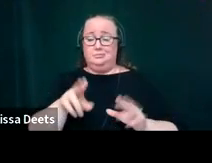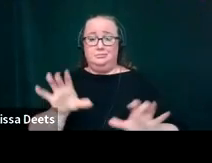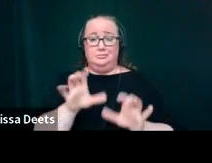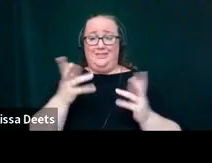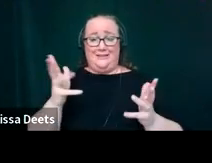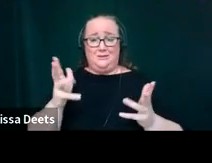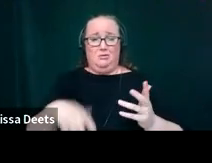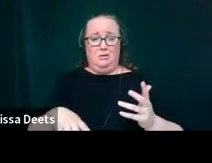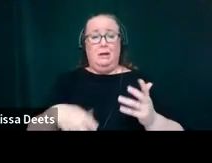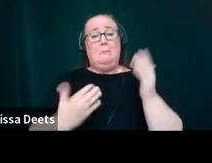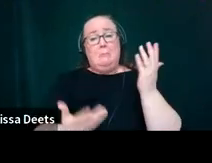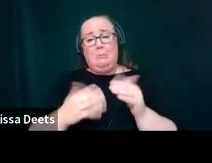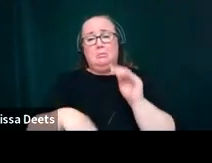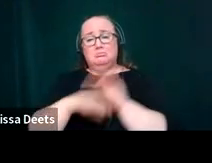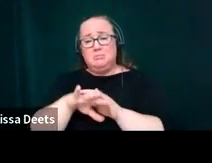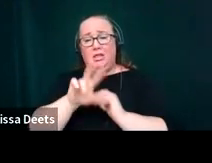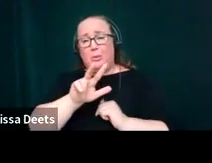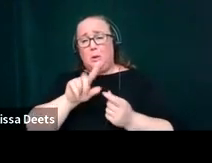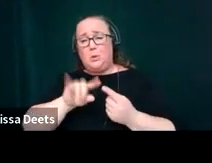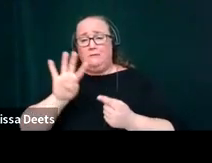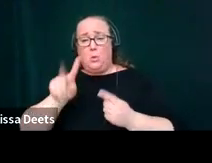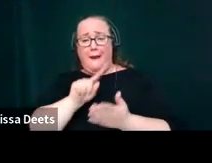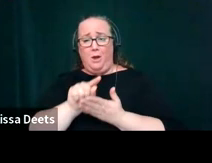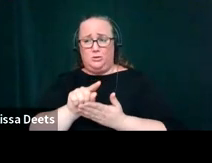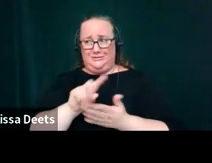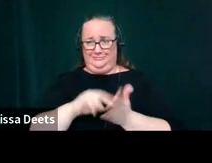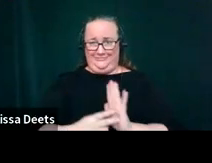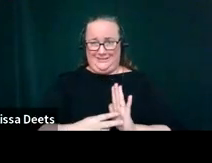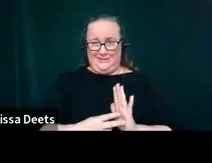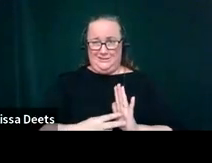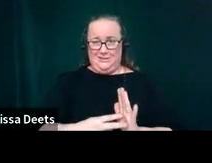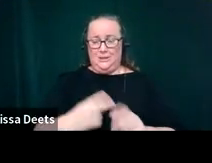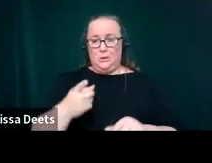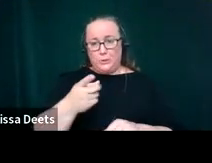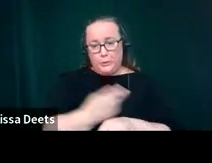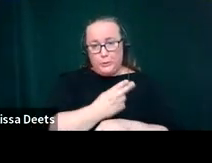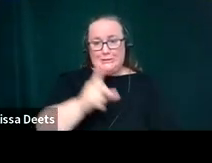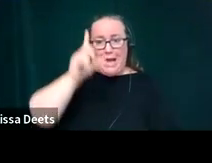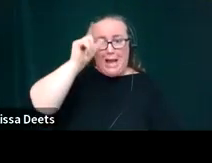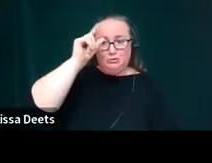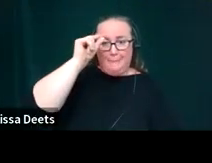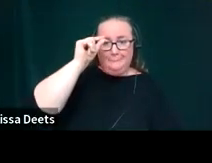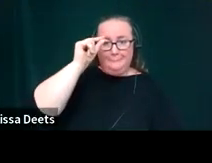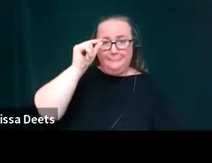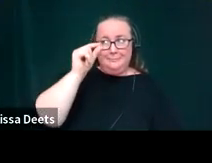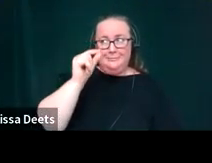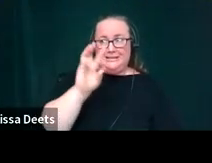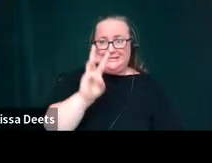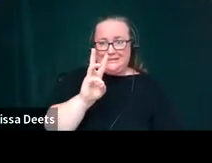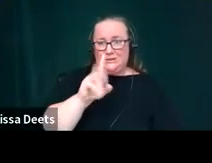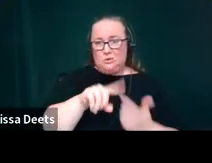3 to 4 hours. So imagine having to use any eye drop, 6 or 8 times a